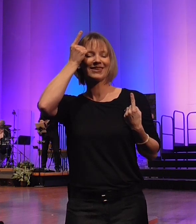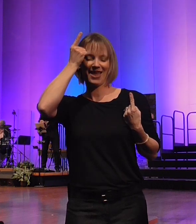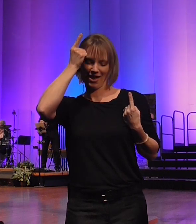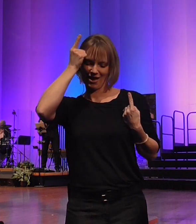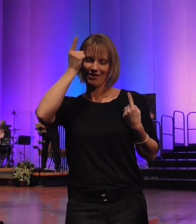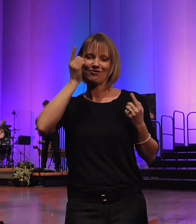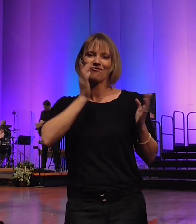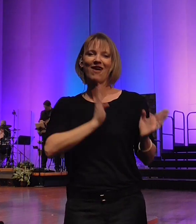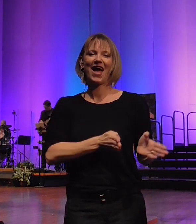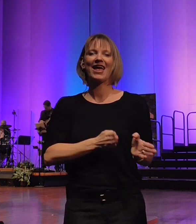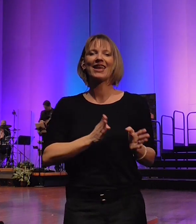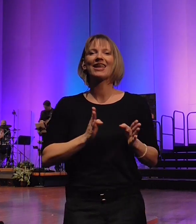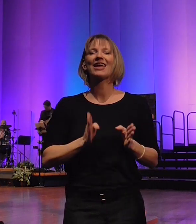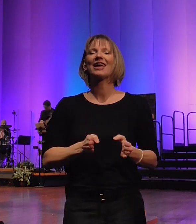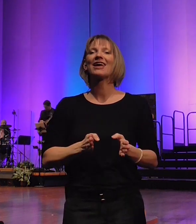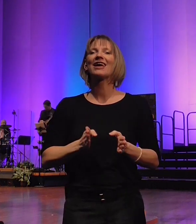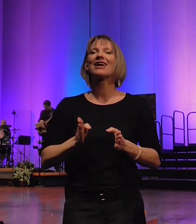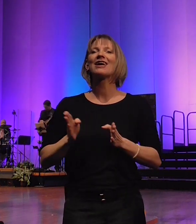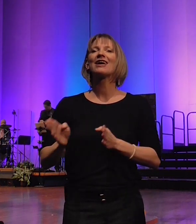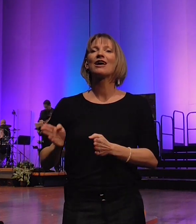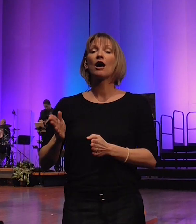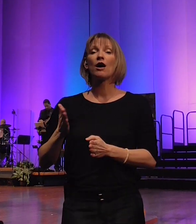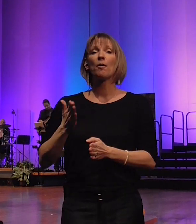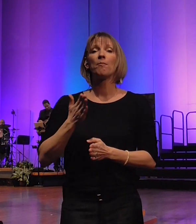So get ready,